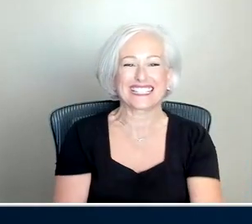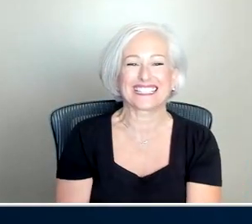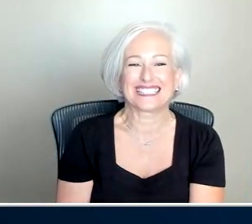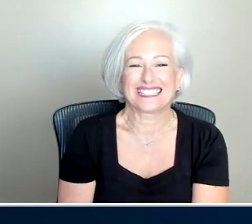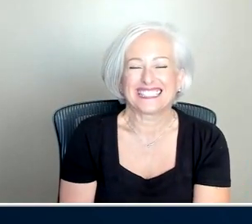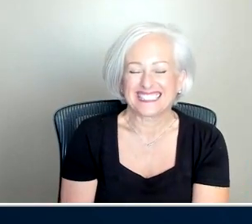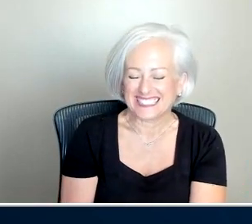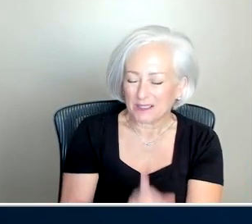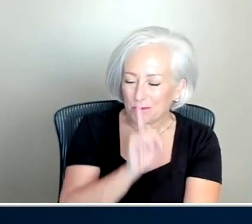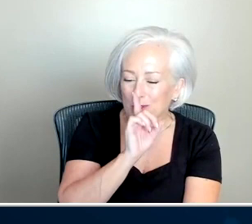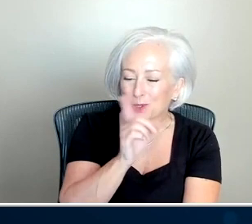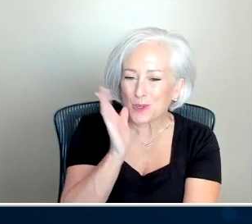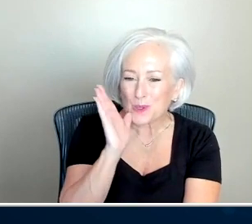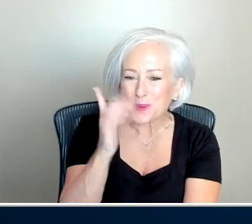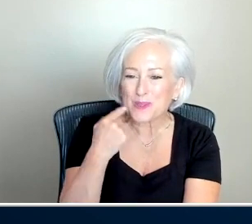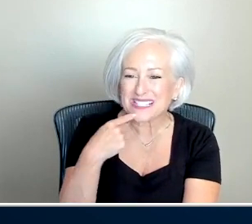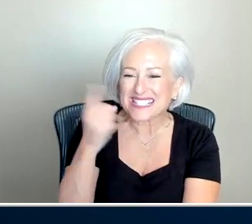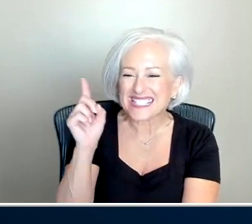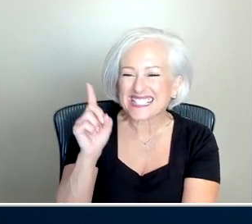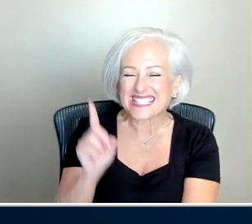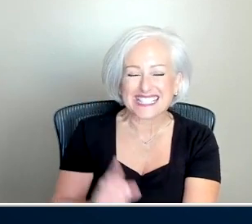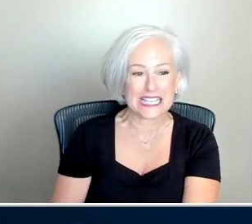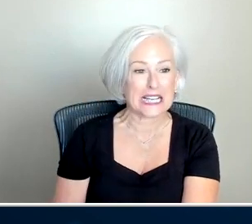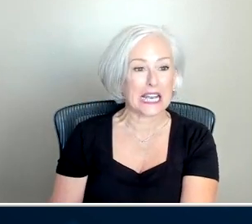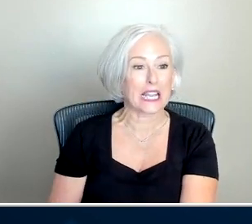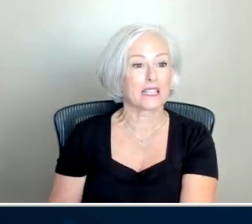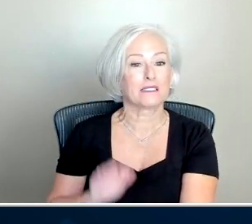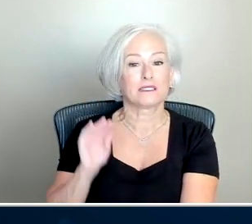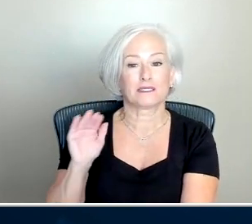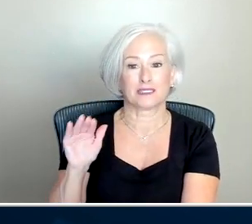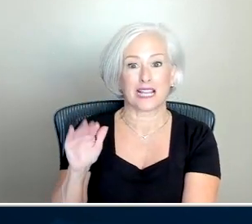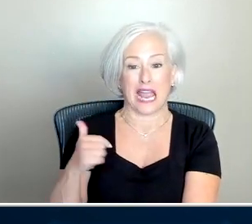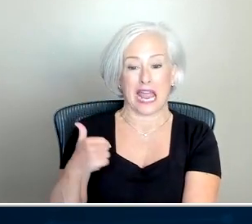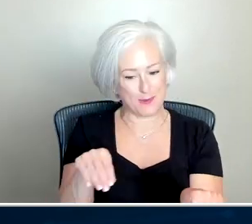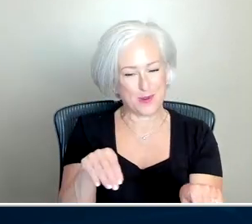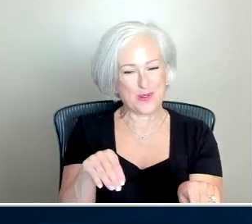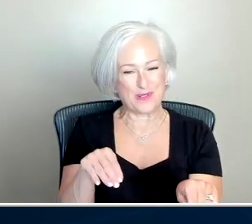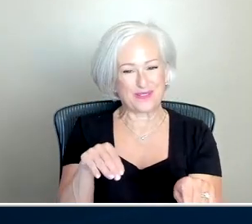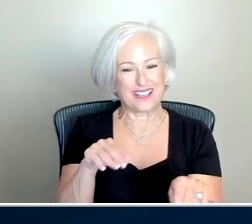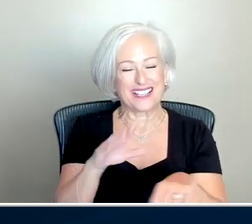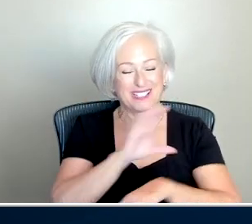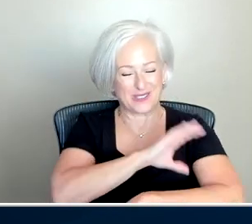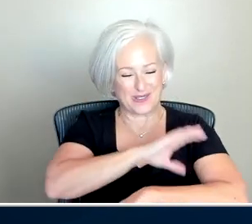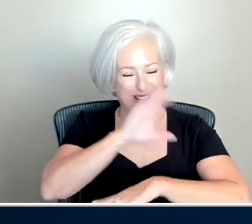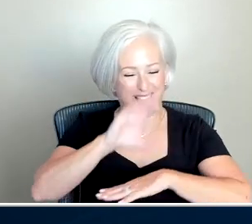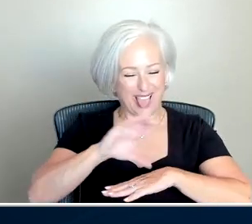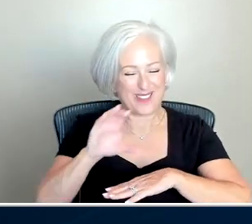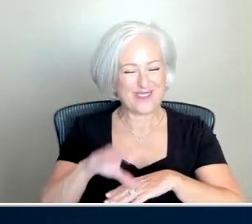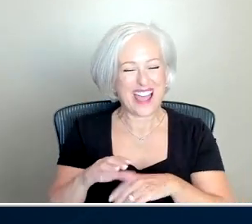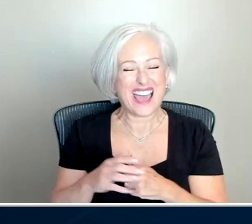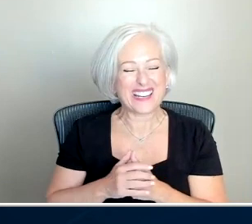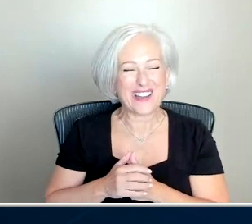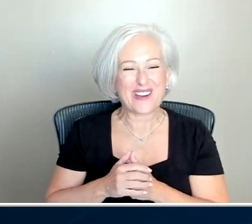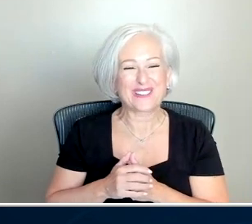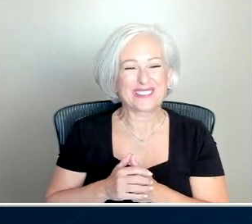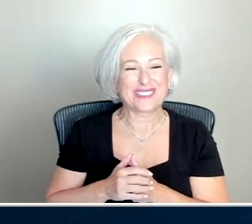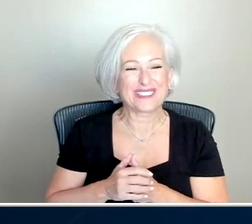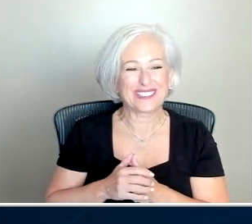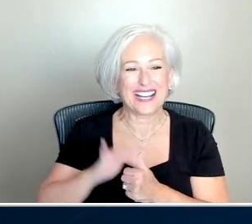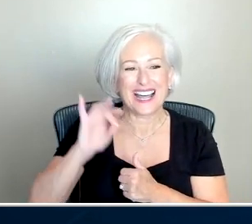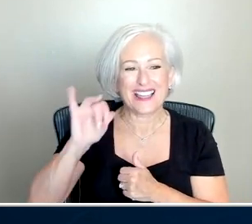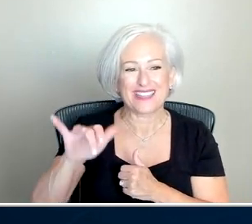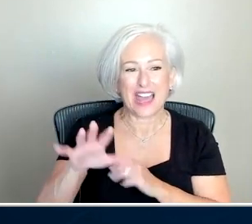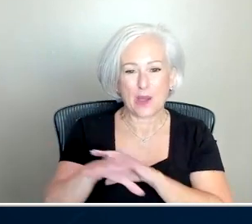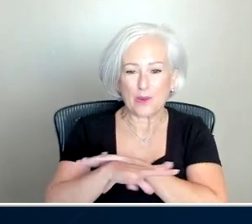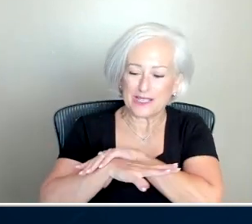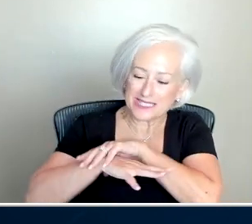you do. I do have the real reason I think Gary moved to Colorado, and it was to get out of an embarrassing